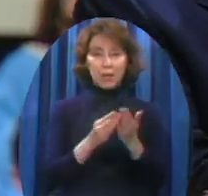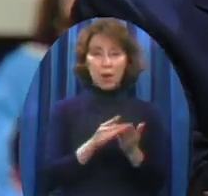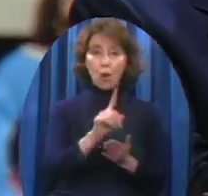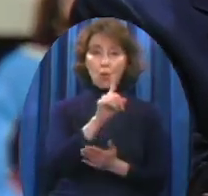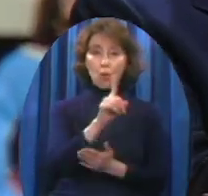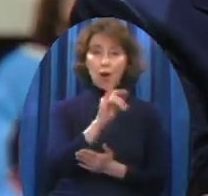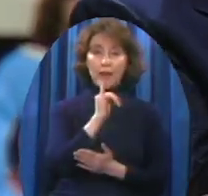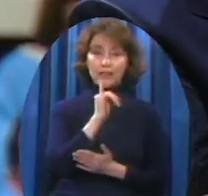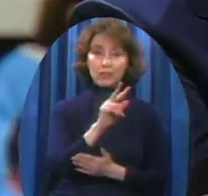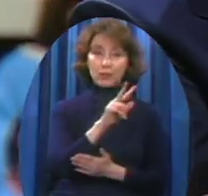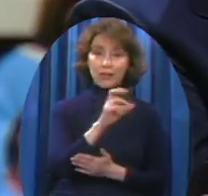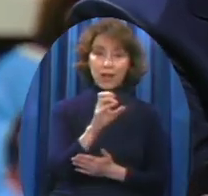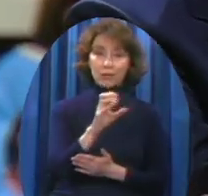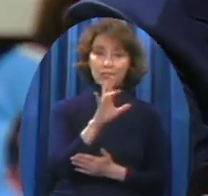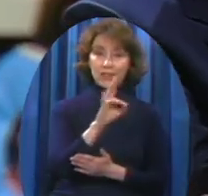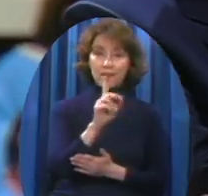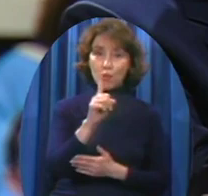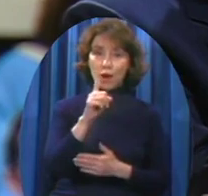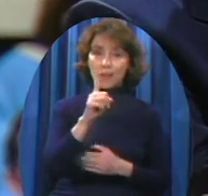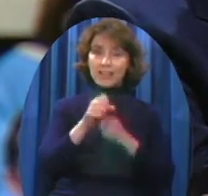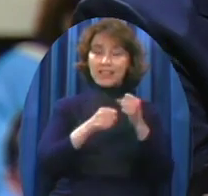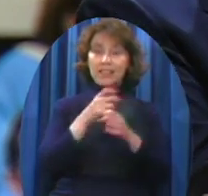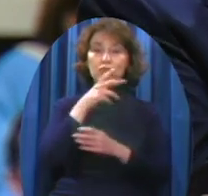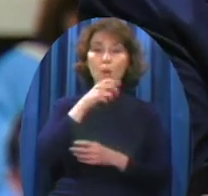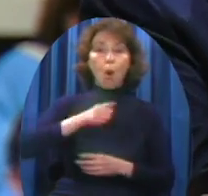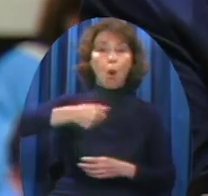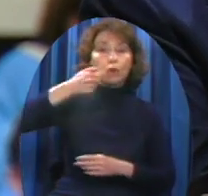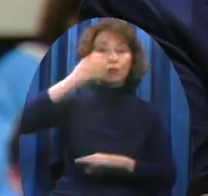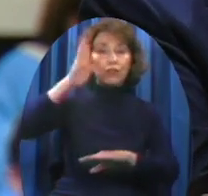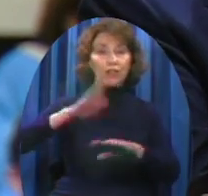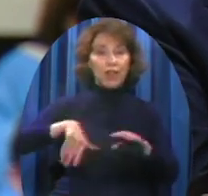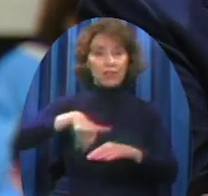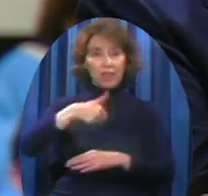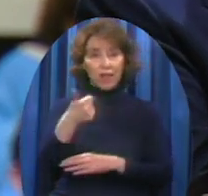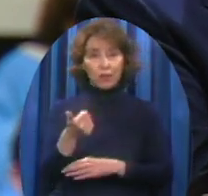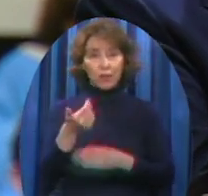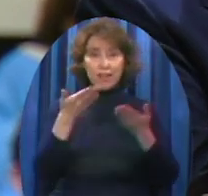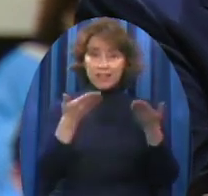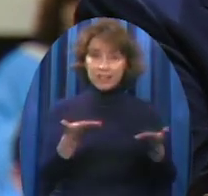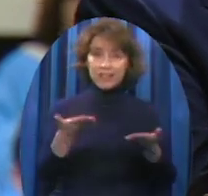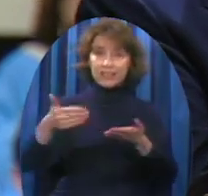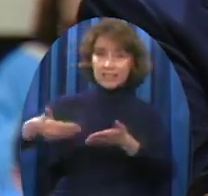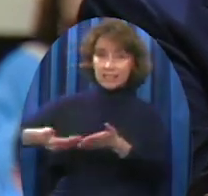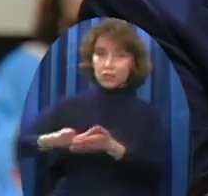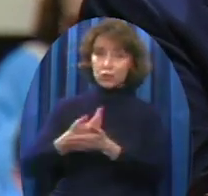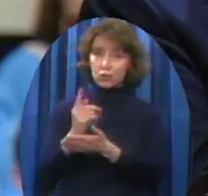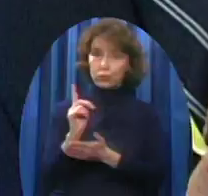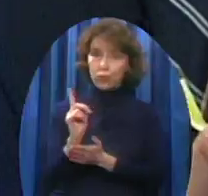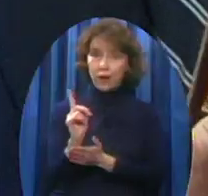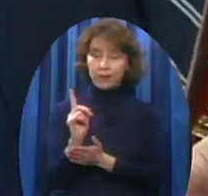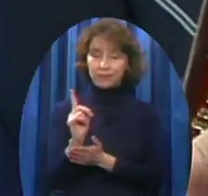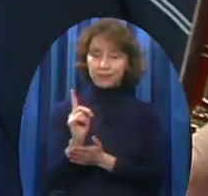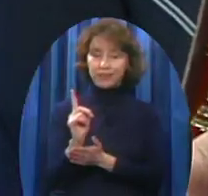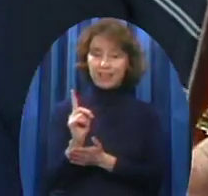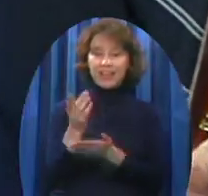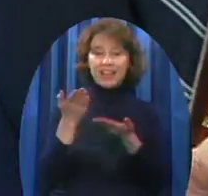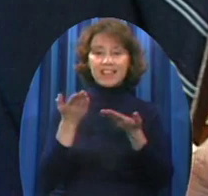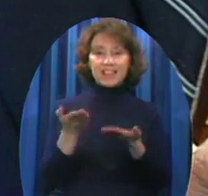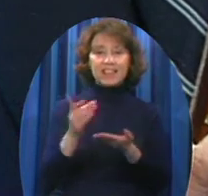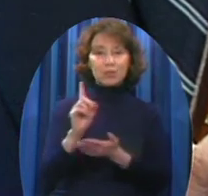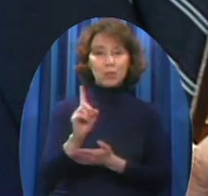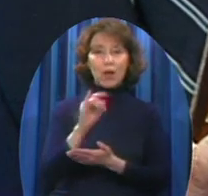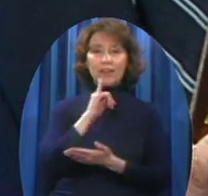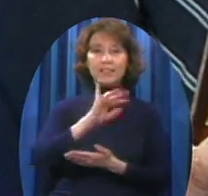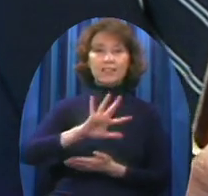years older than the other one. This is a brand new one. Nobody in the world has this one yet. This one happens to be